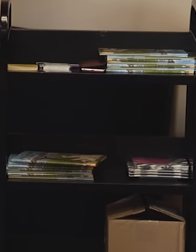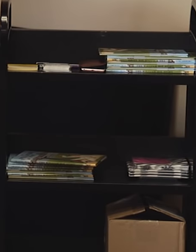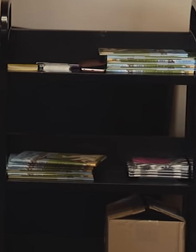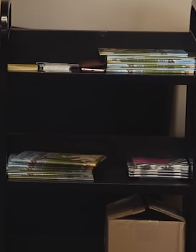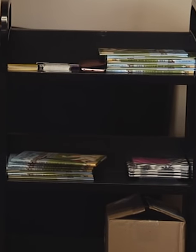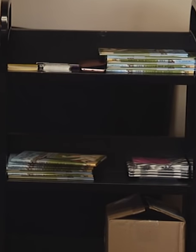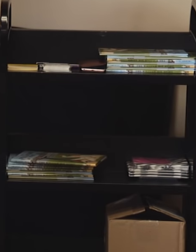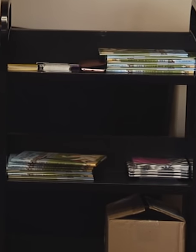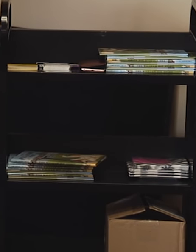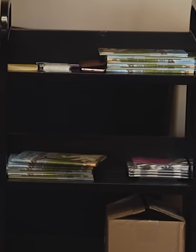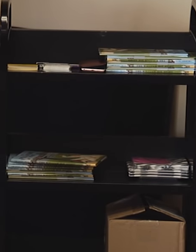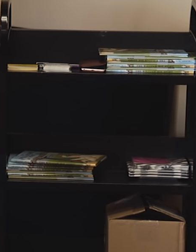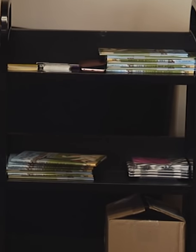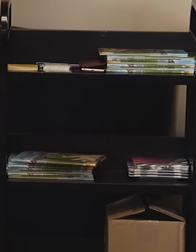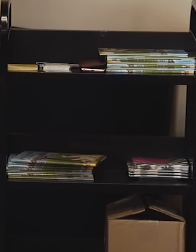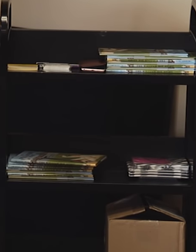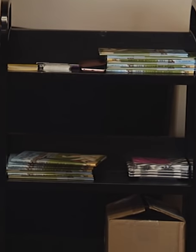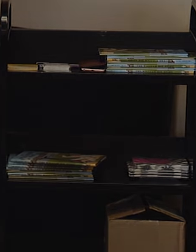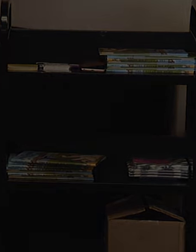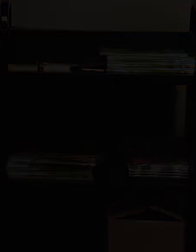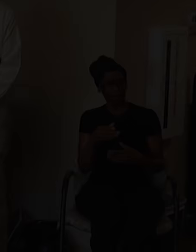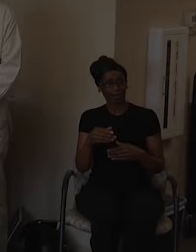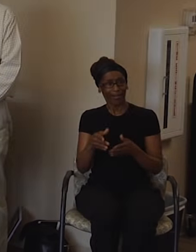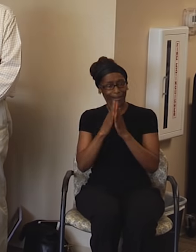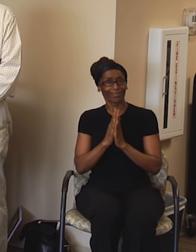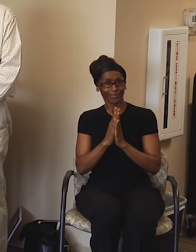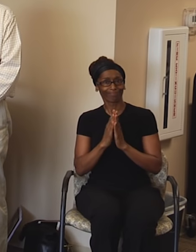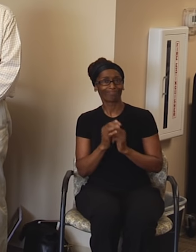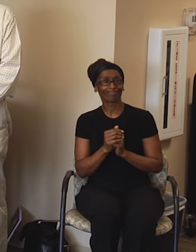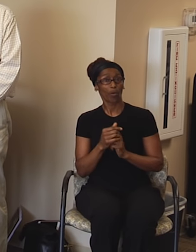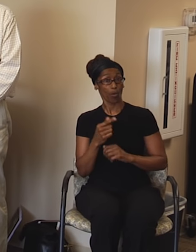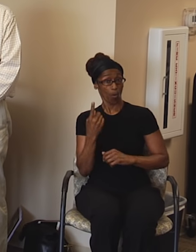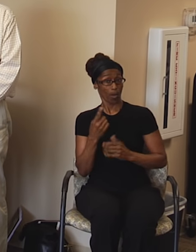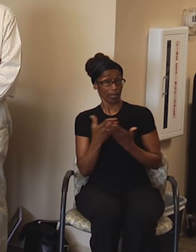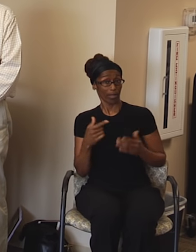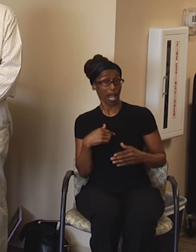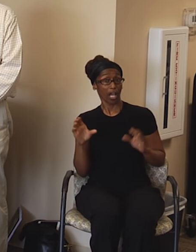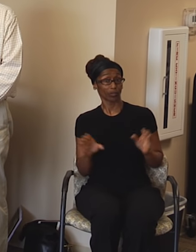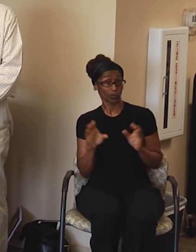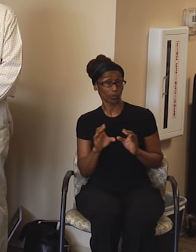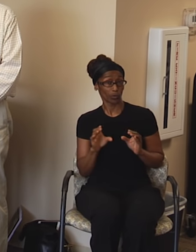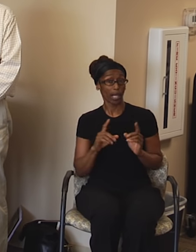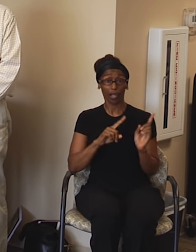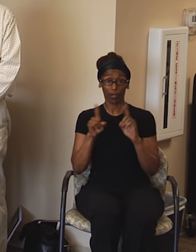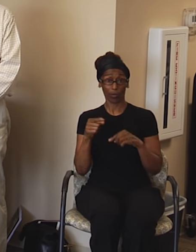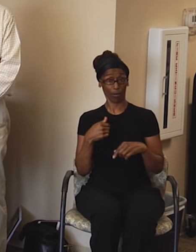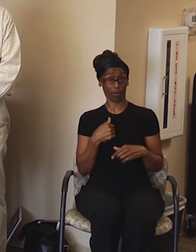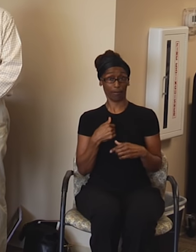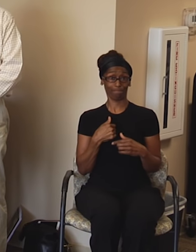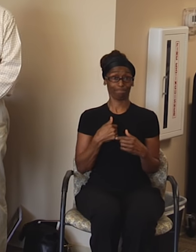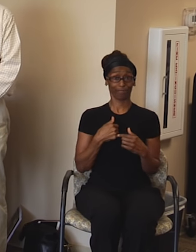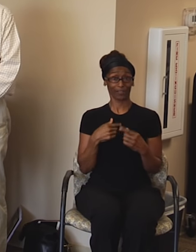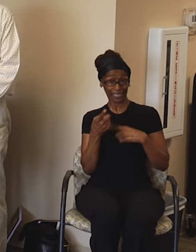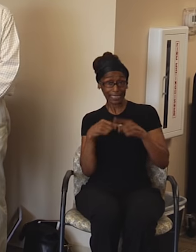Thank you so much. Thank you so much. And one thing that I do everywhere I go is I've been fortunate enough to